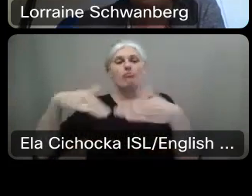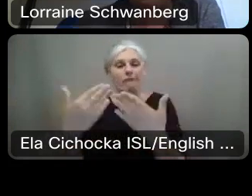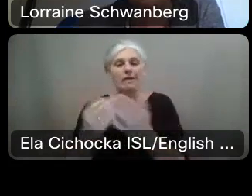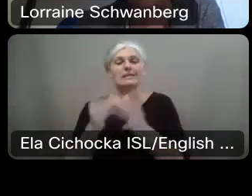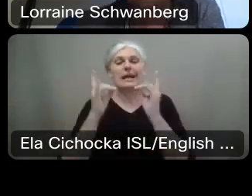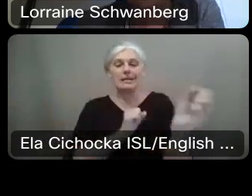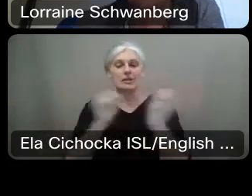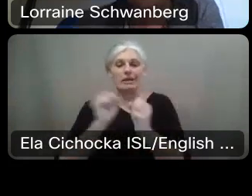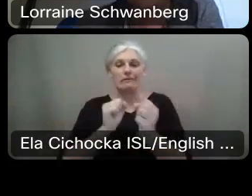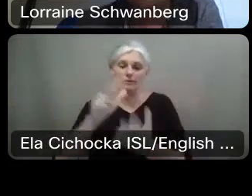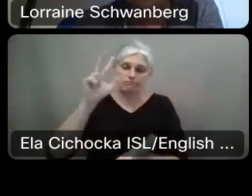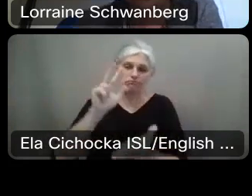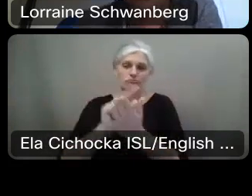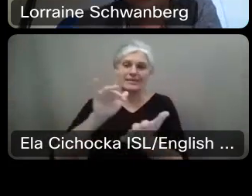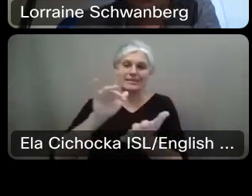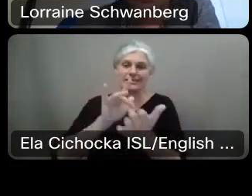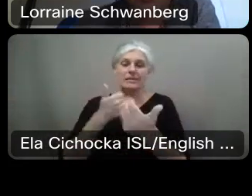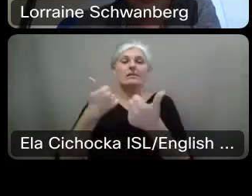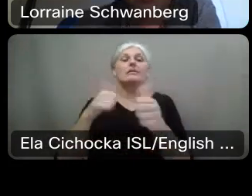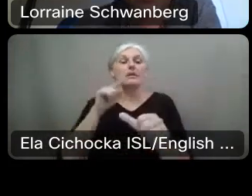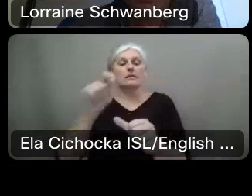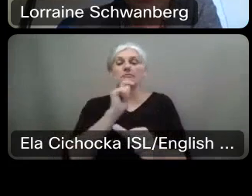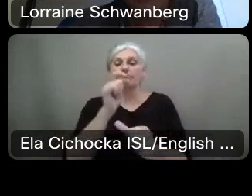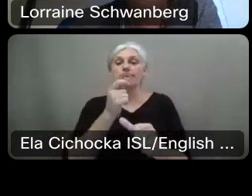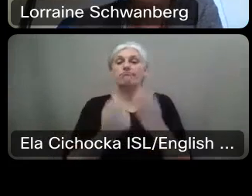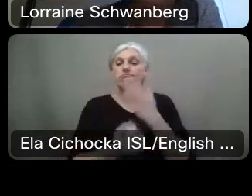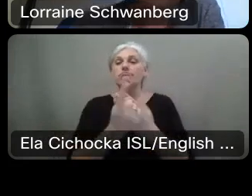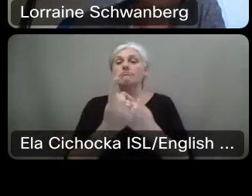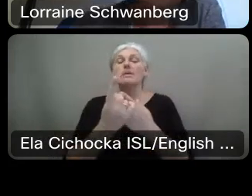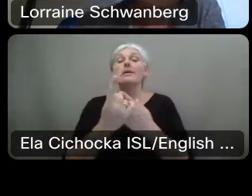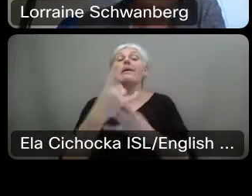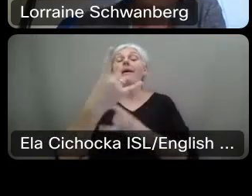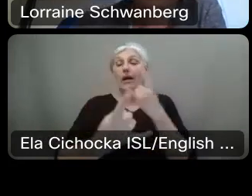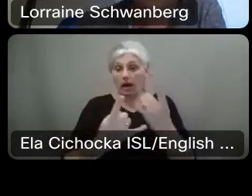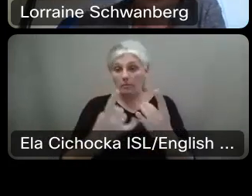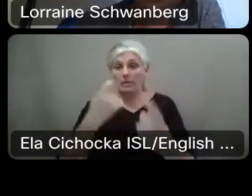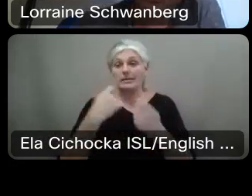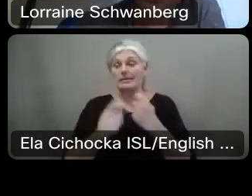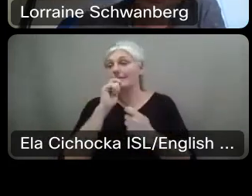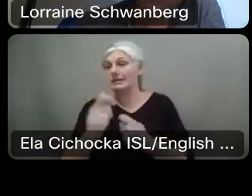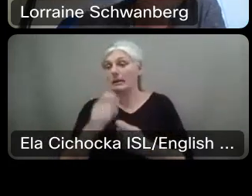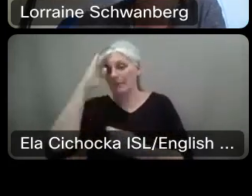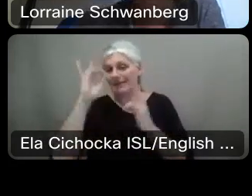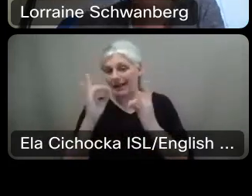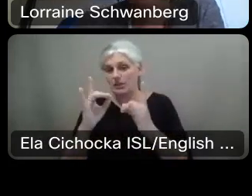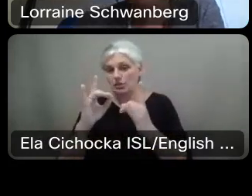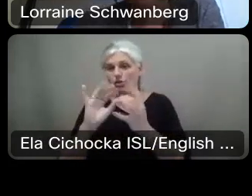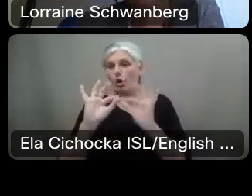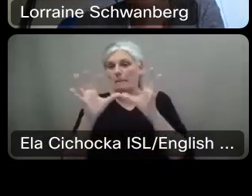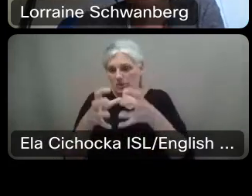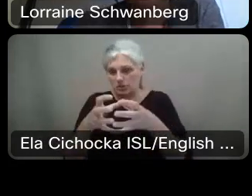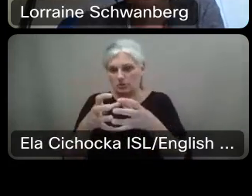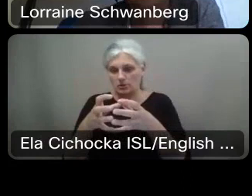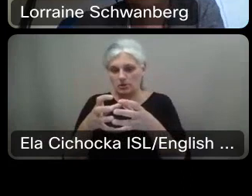in an approved centre is satisfied that a notifiable incident has occurred, they will inform the Mental Health Commission. where a health